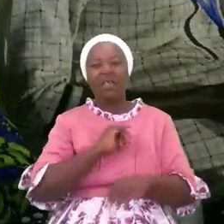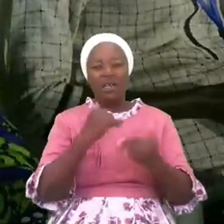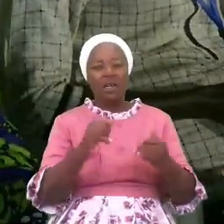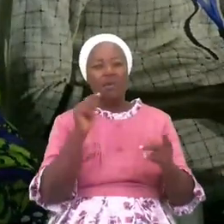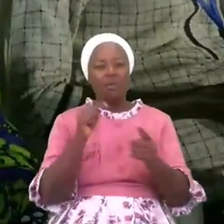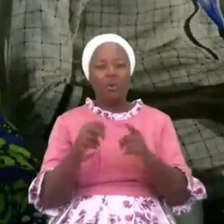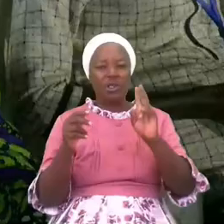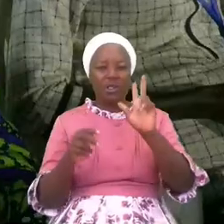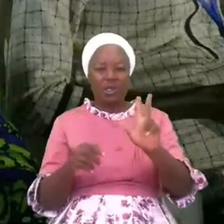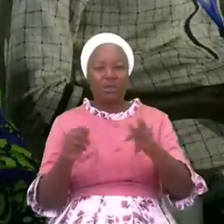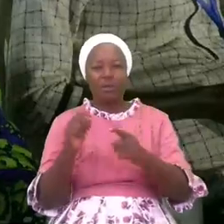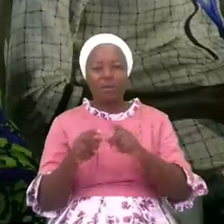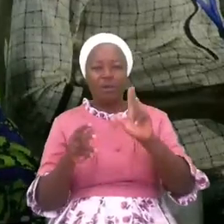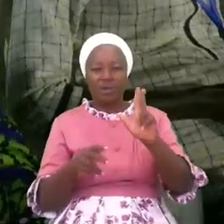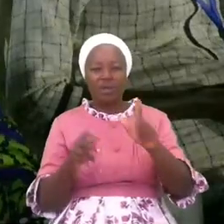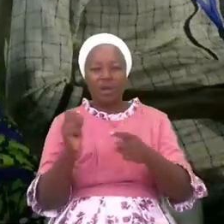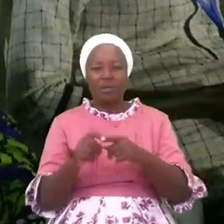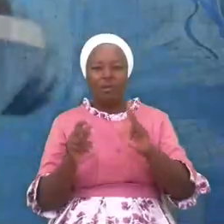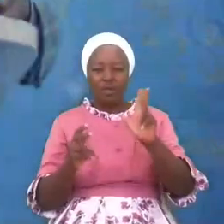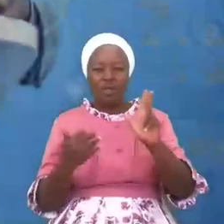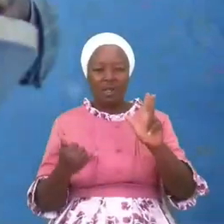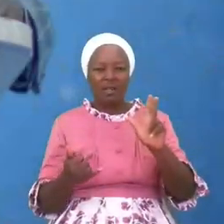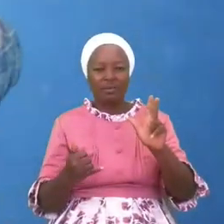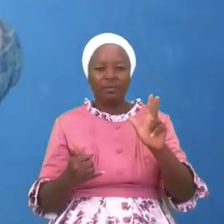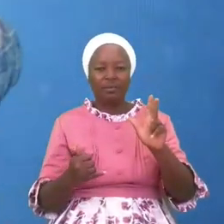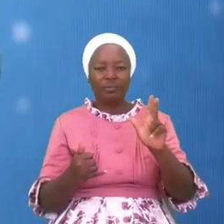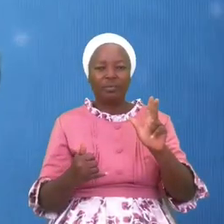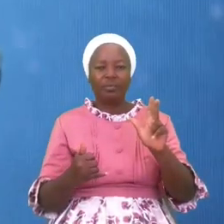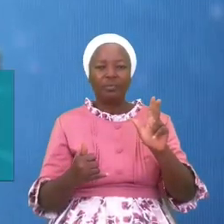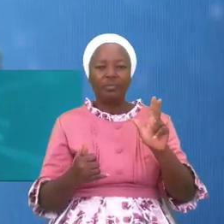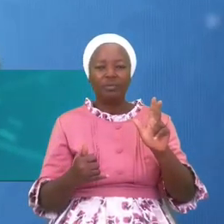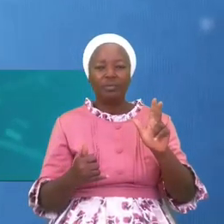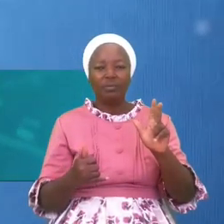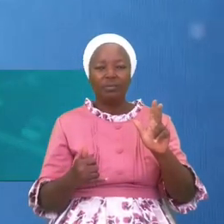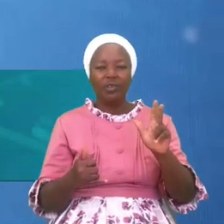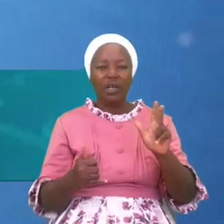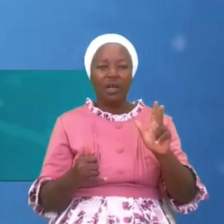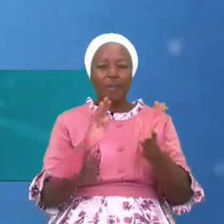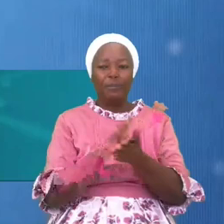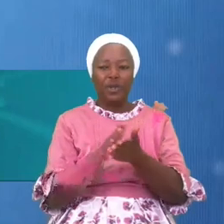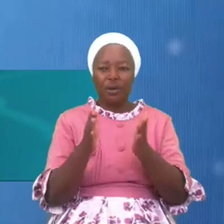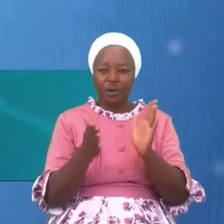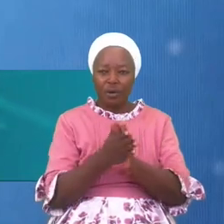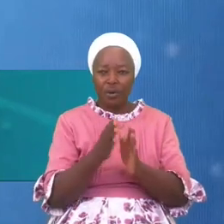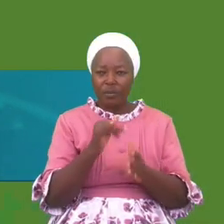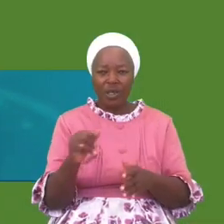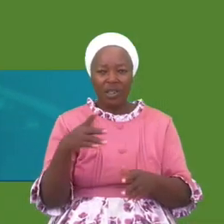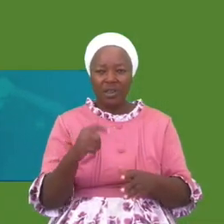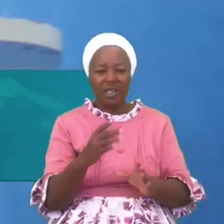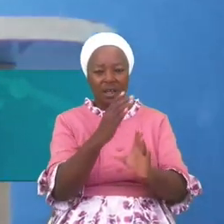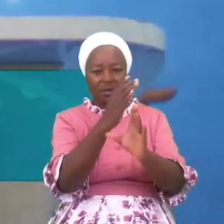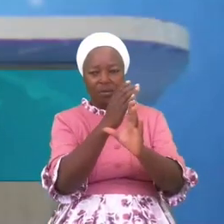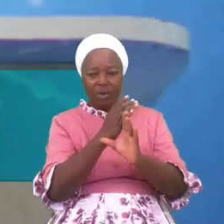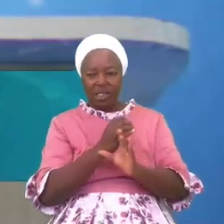we're looking at the coming, the recipients of his wholeness for